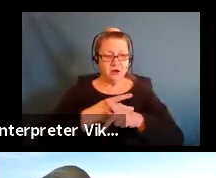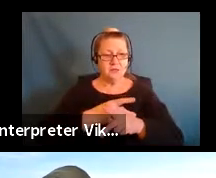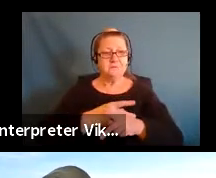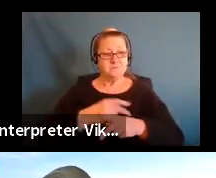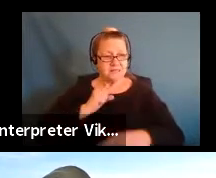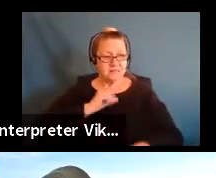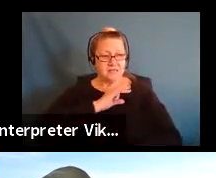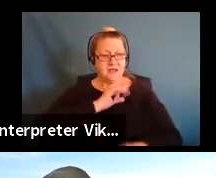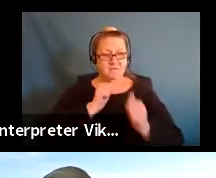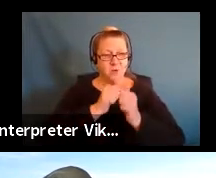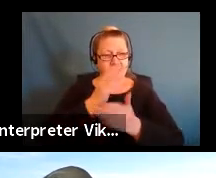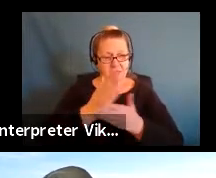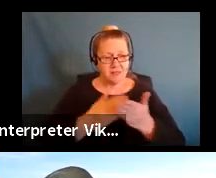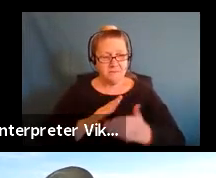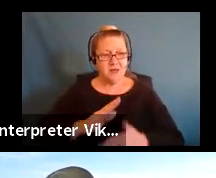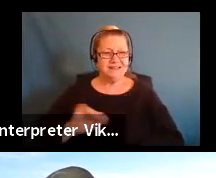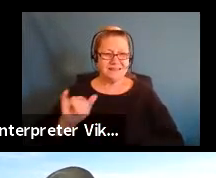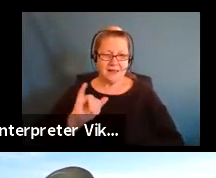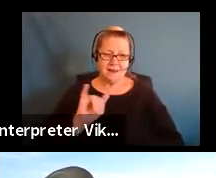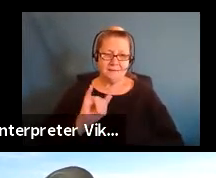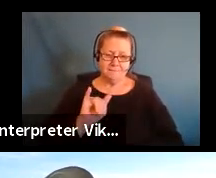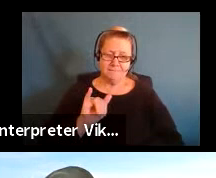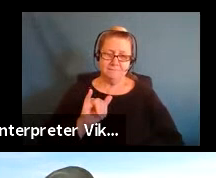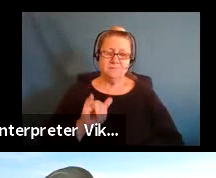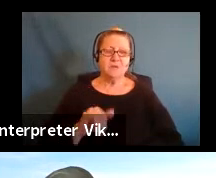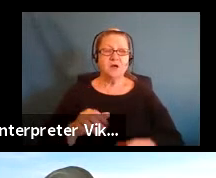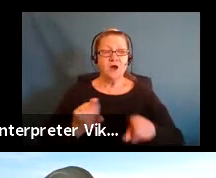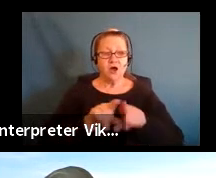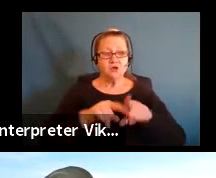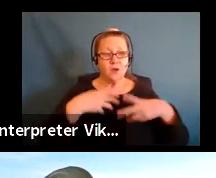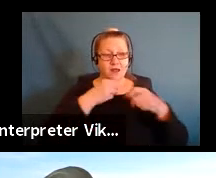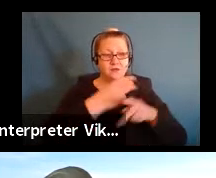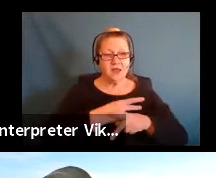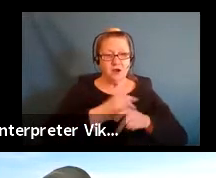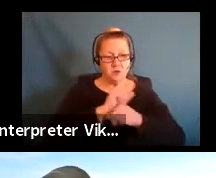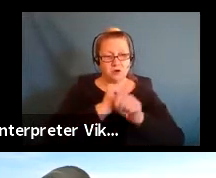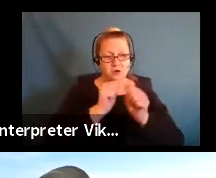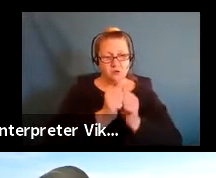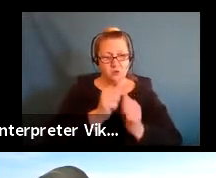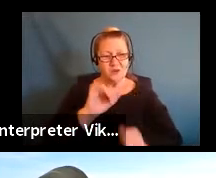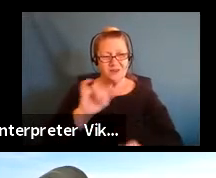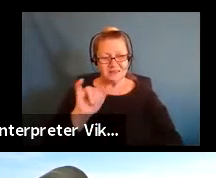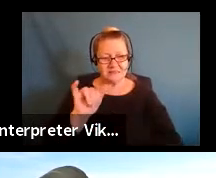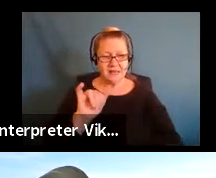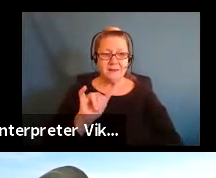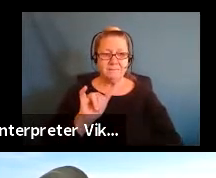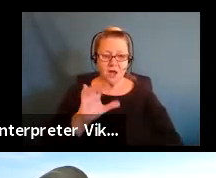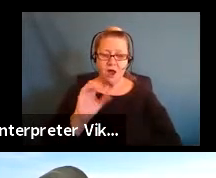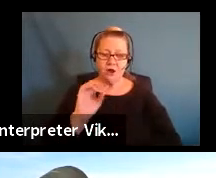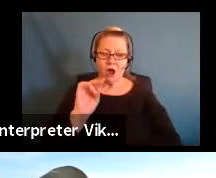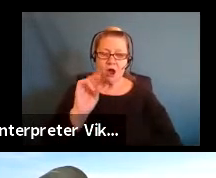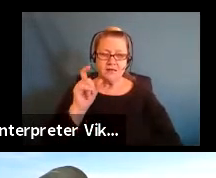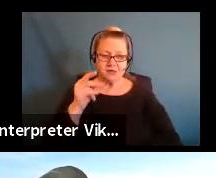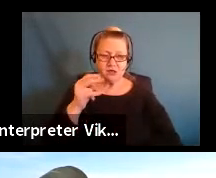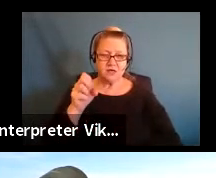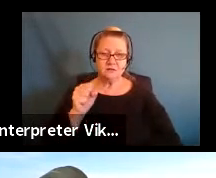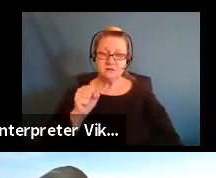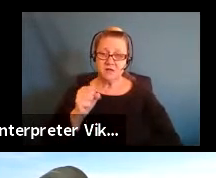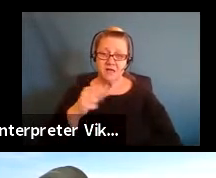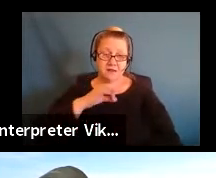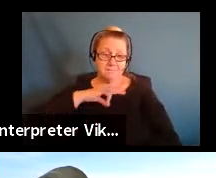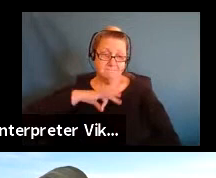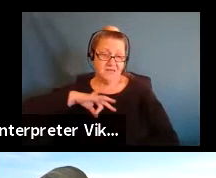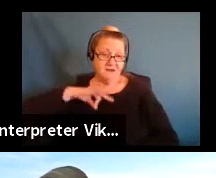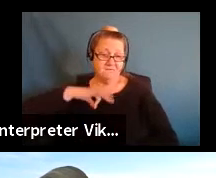do have essential workers who have some of these conditions. And the benefits for vaccination may really outweigh